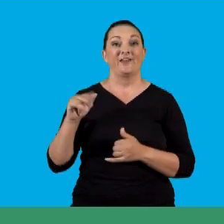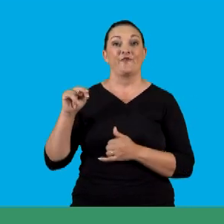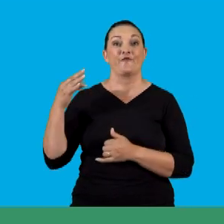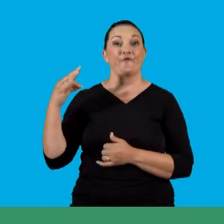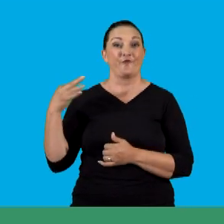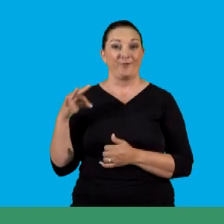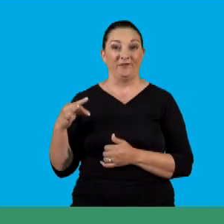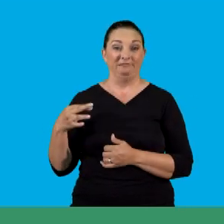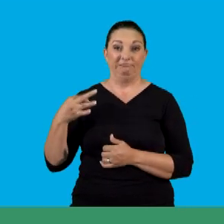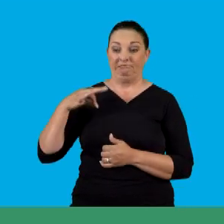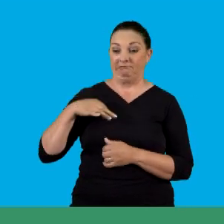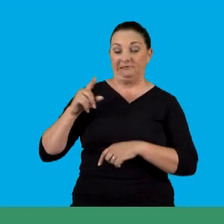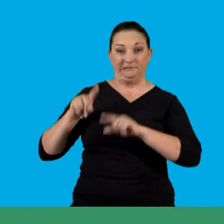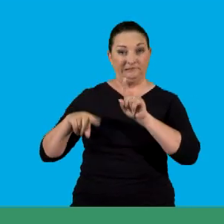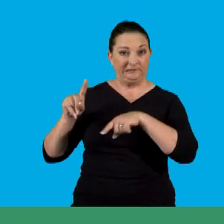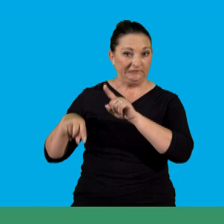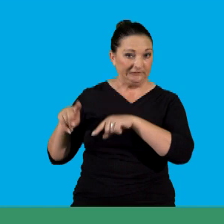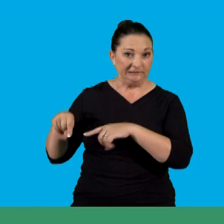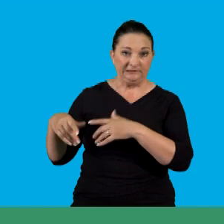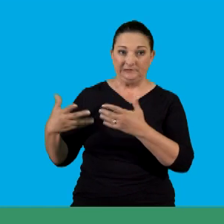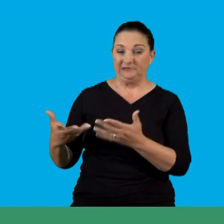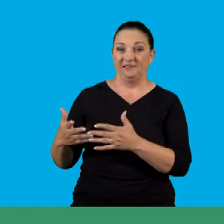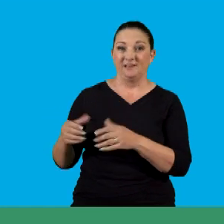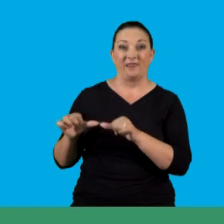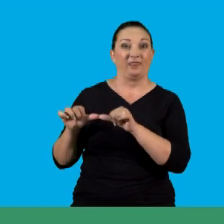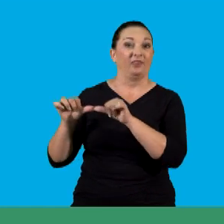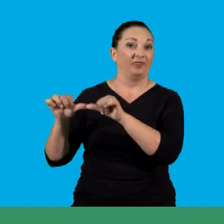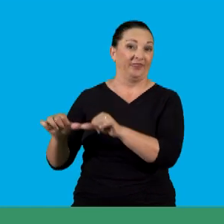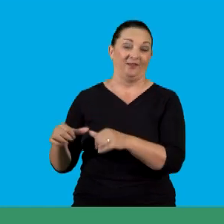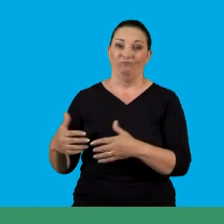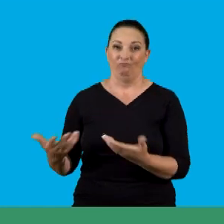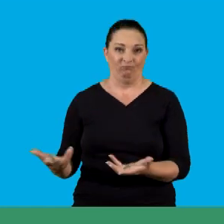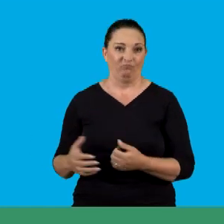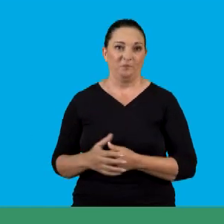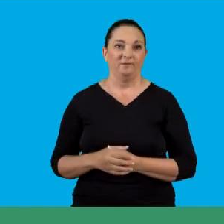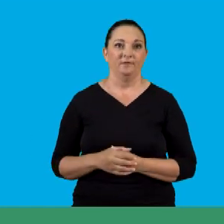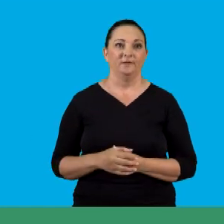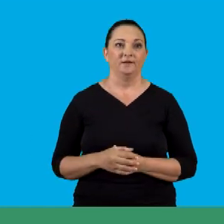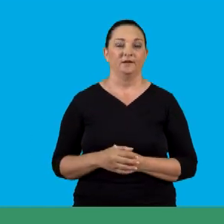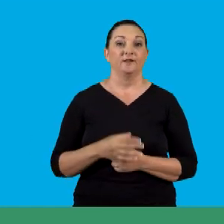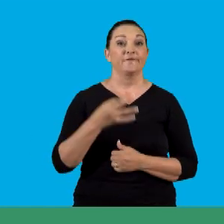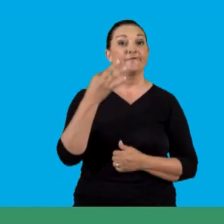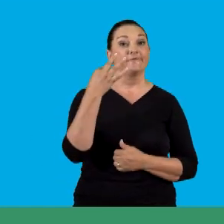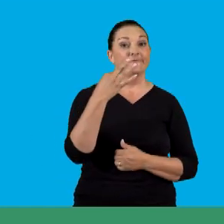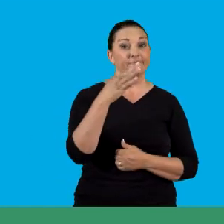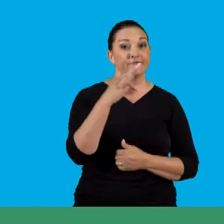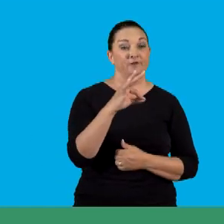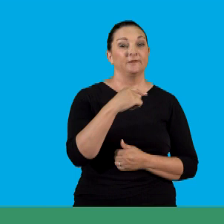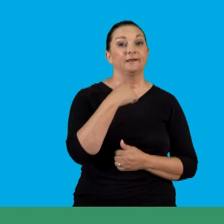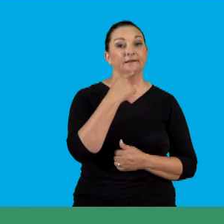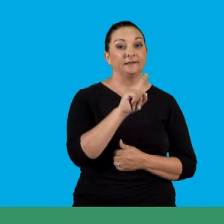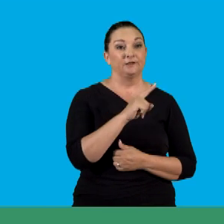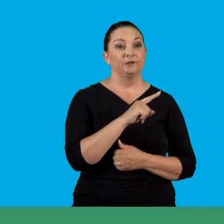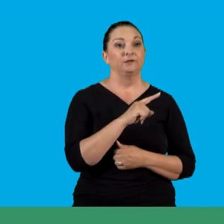sector, income earned is irregular and inconsistent. So under the formal sector, like I've said, that